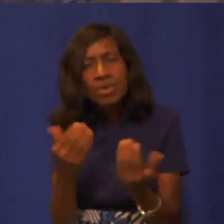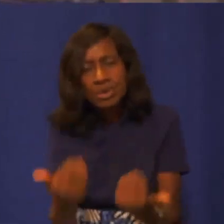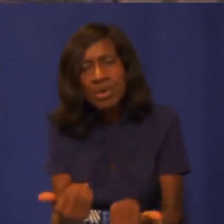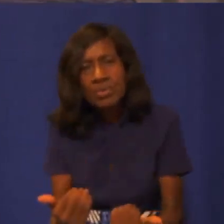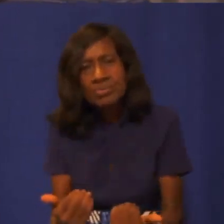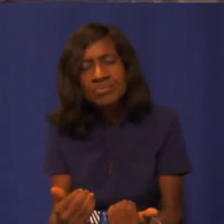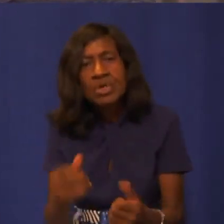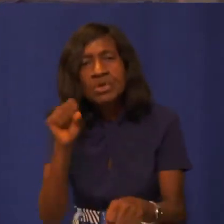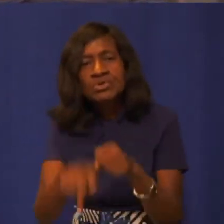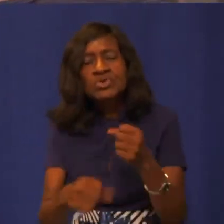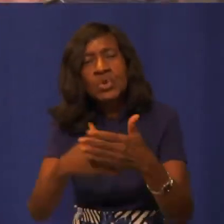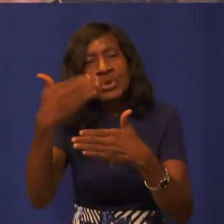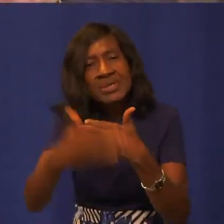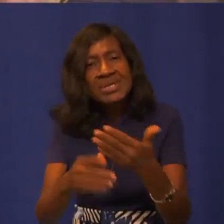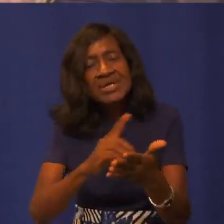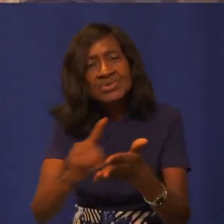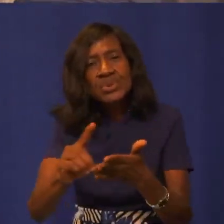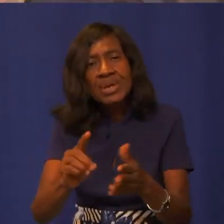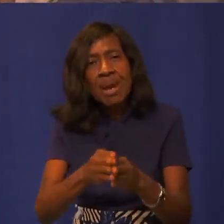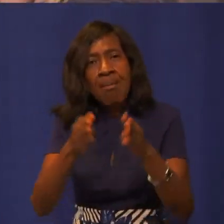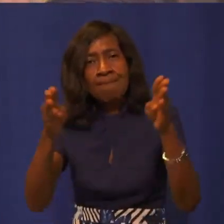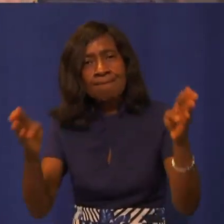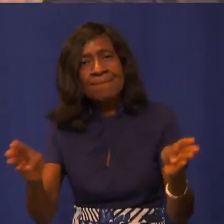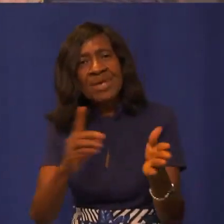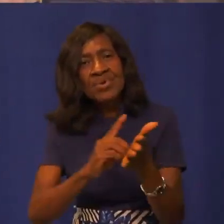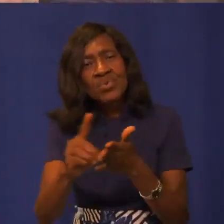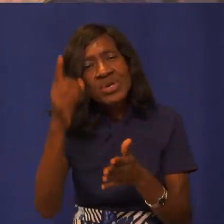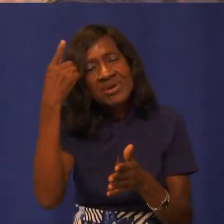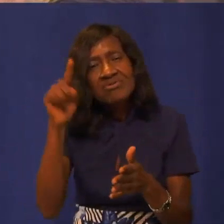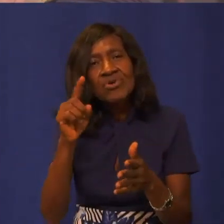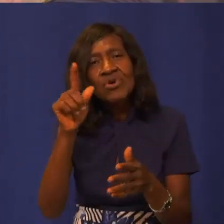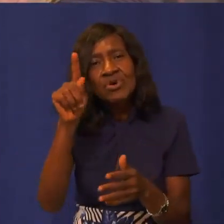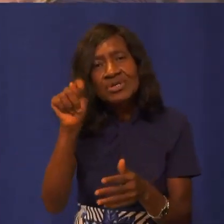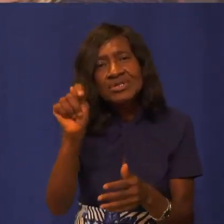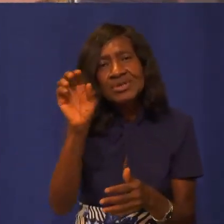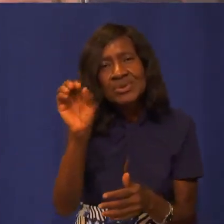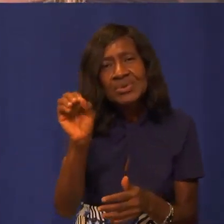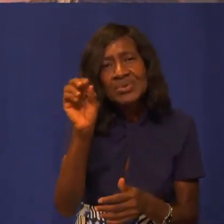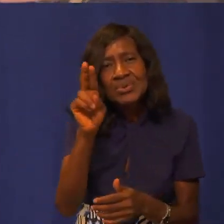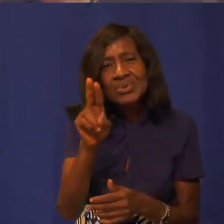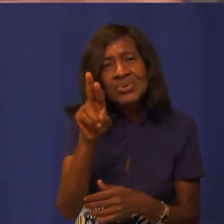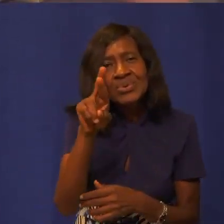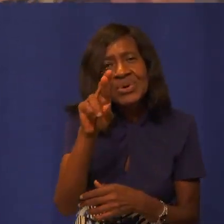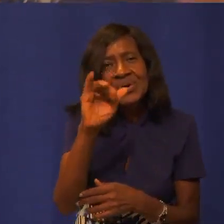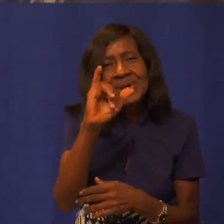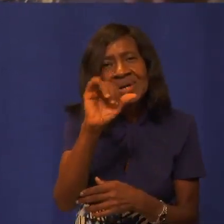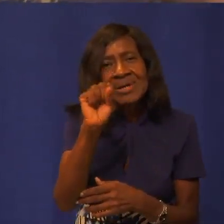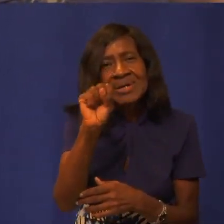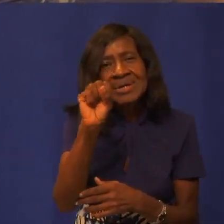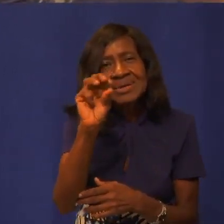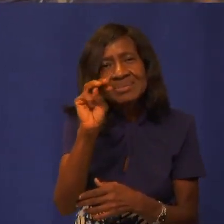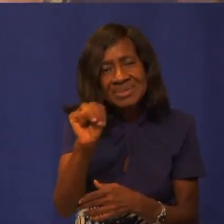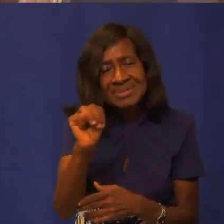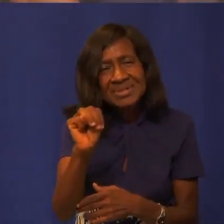So next week is going to be a big week for tourism. A lot of oop-de-dooping going on, foreign dignitaries coming. And we would normally have Miss Cayman